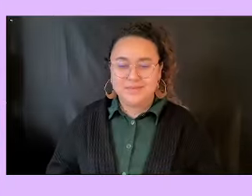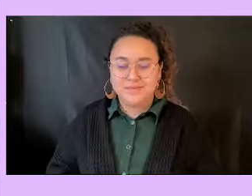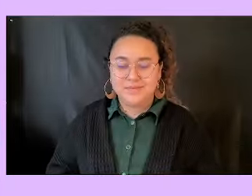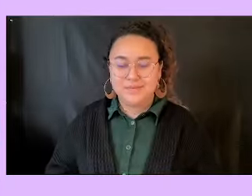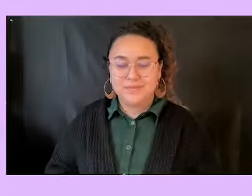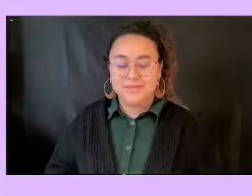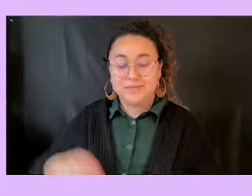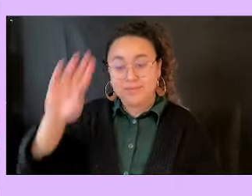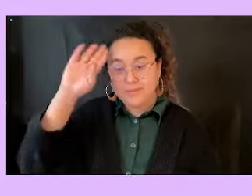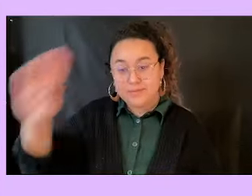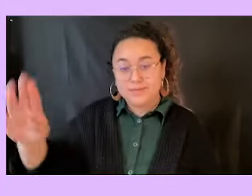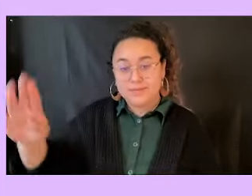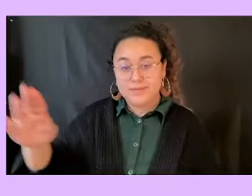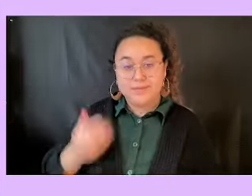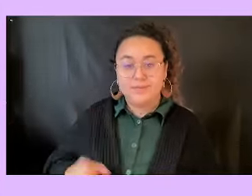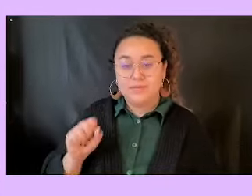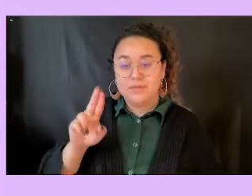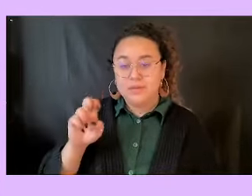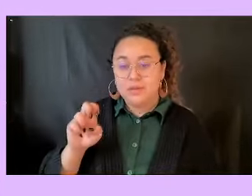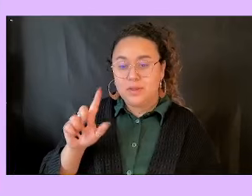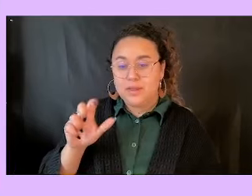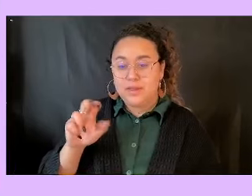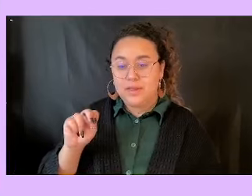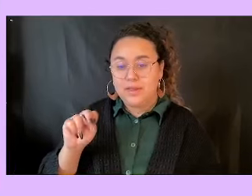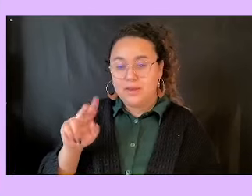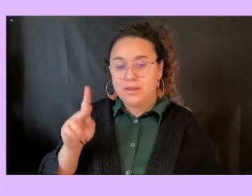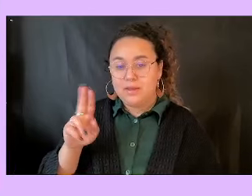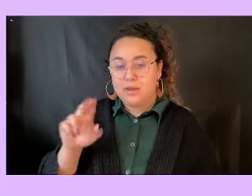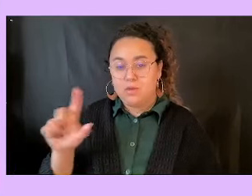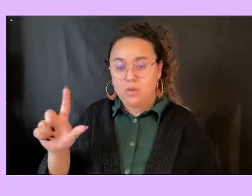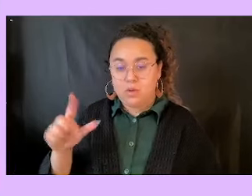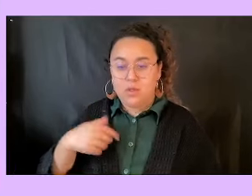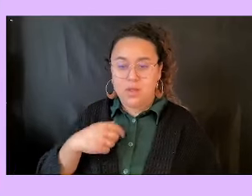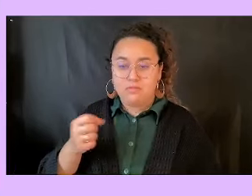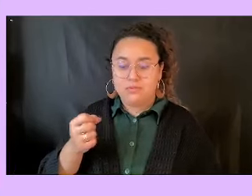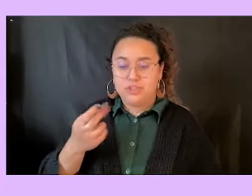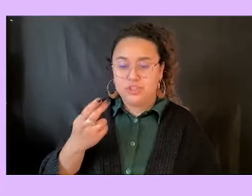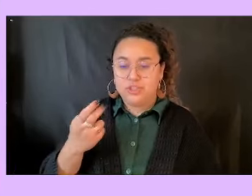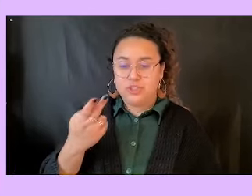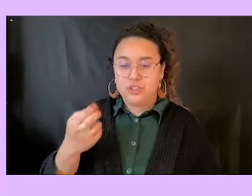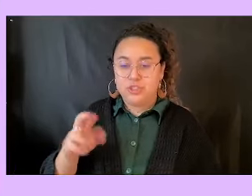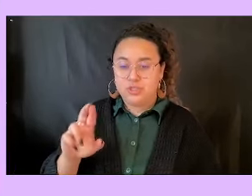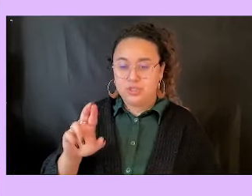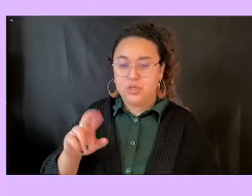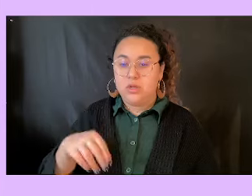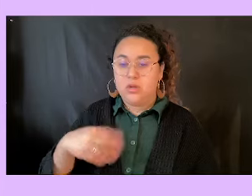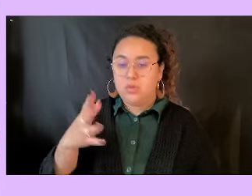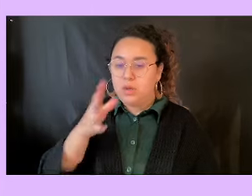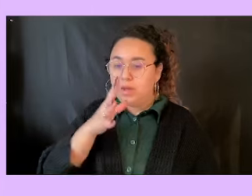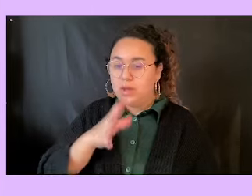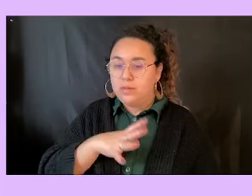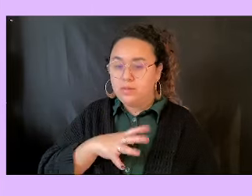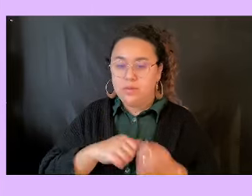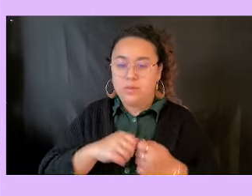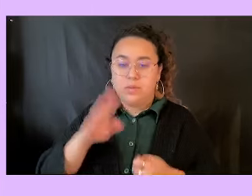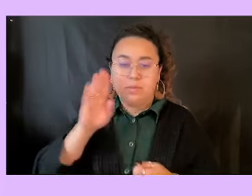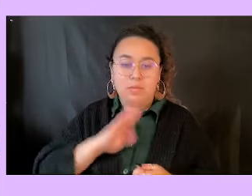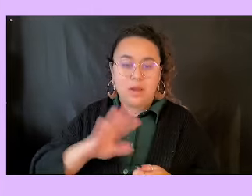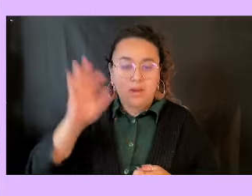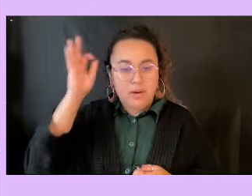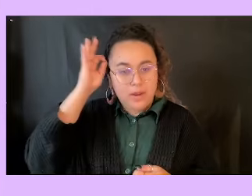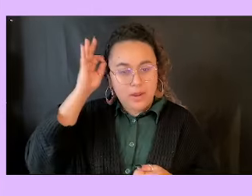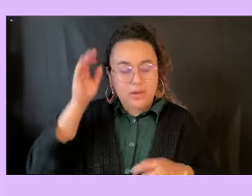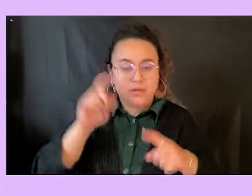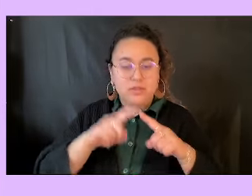Hi, I'm Sue Ellen Kroll. I use she, her pronouns, and I am a white woman with brown hair, wearing various shades